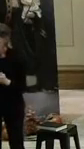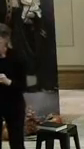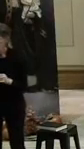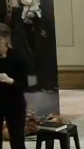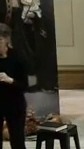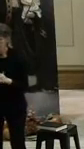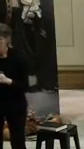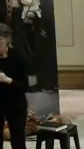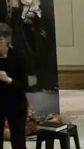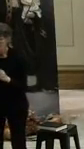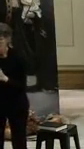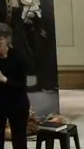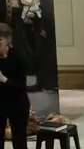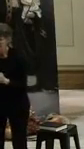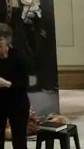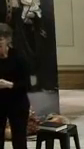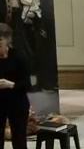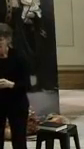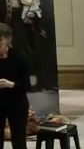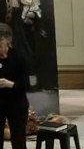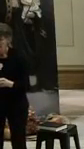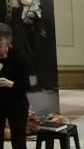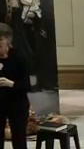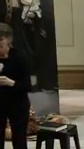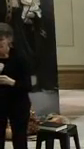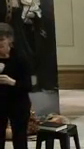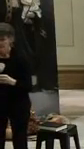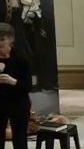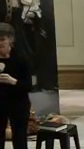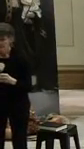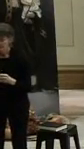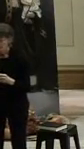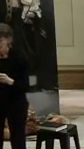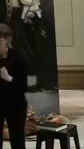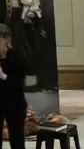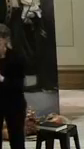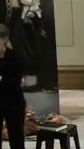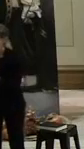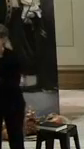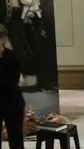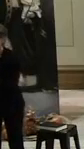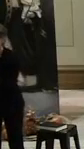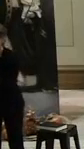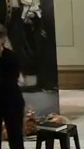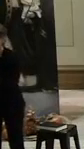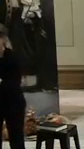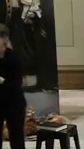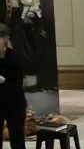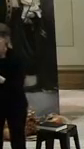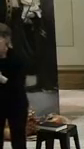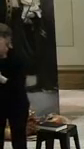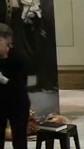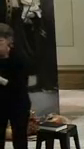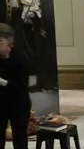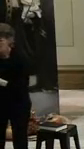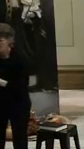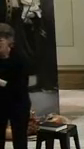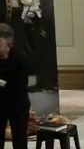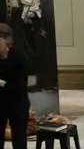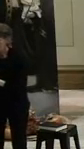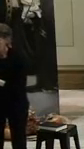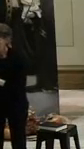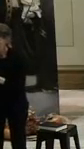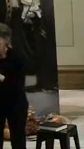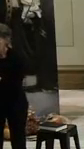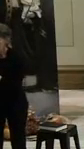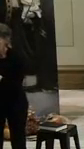is a beautiful prayer to conclude our prayers of asking God, our bidding prayers. So on page 196, let's pray